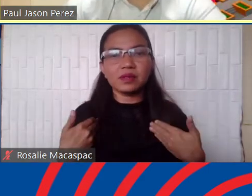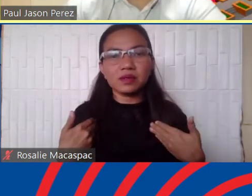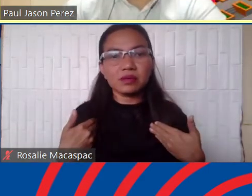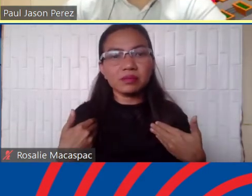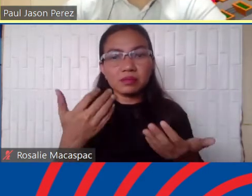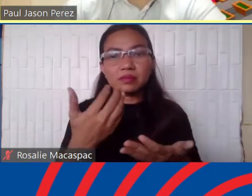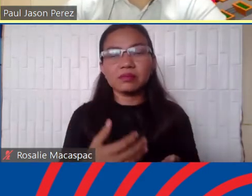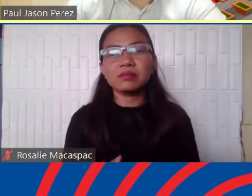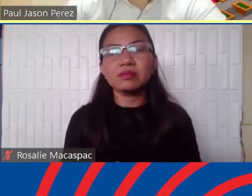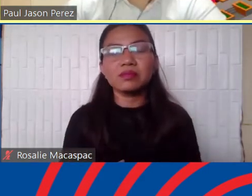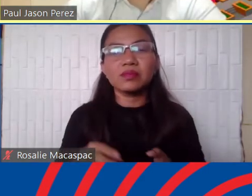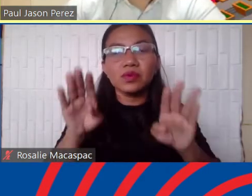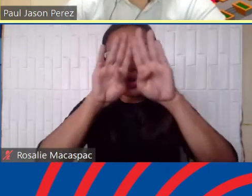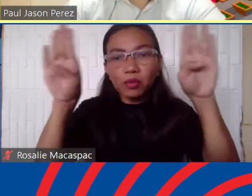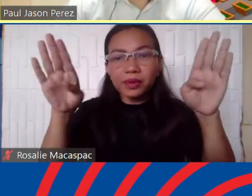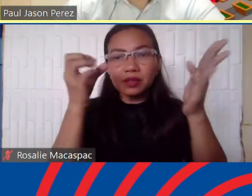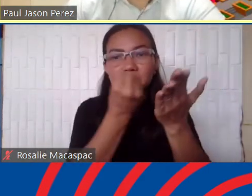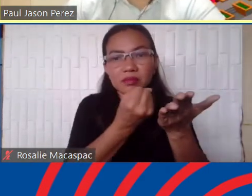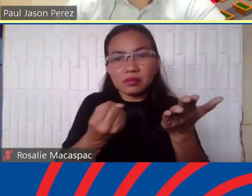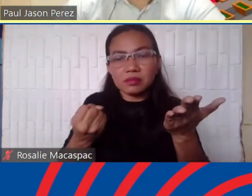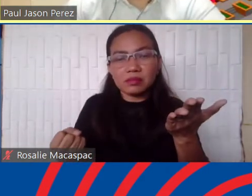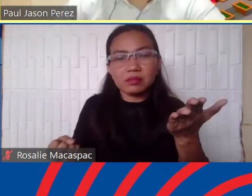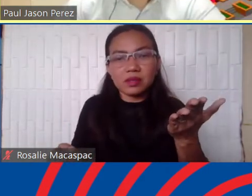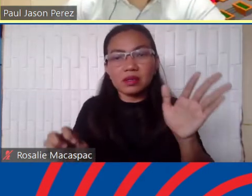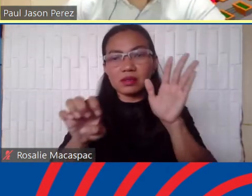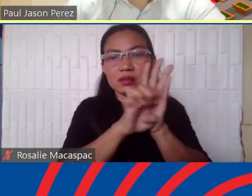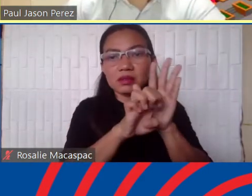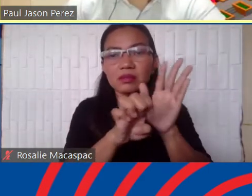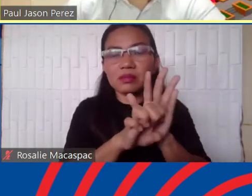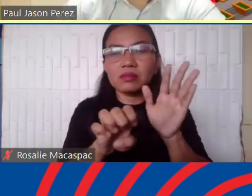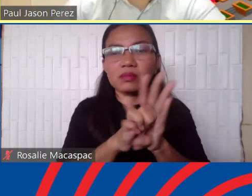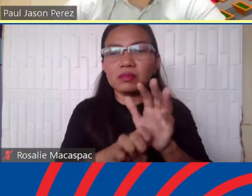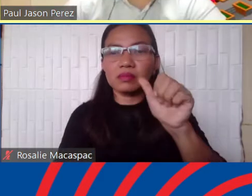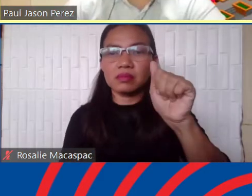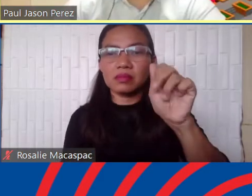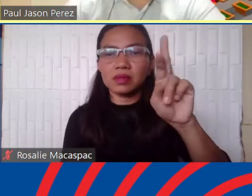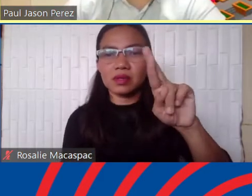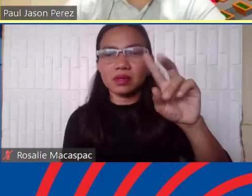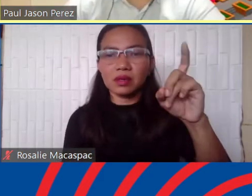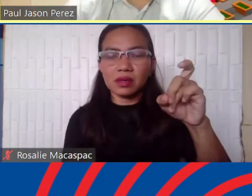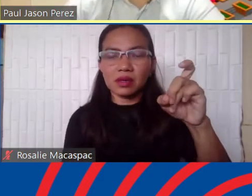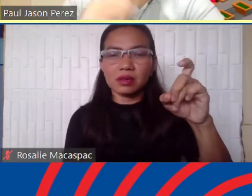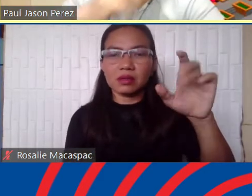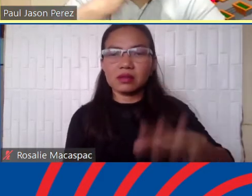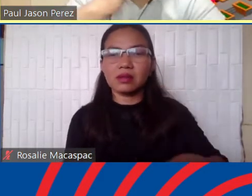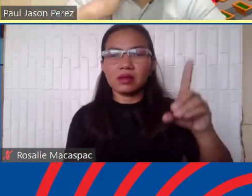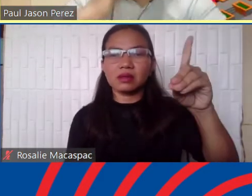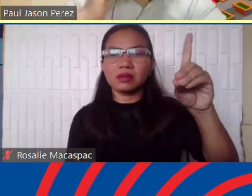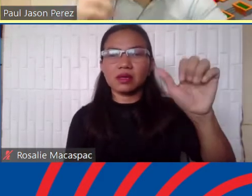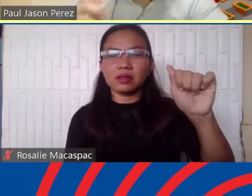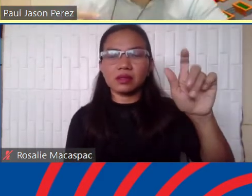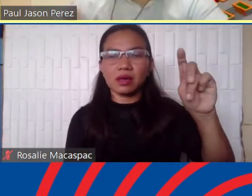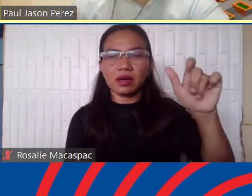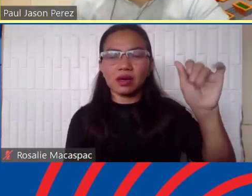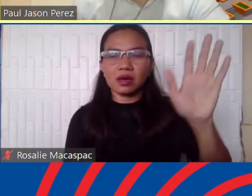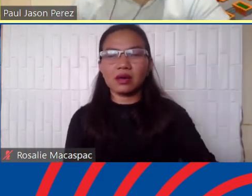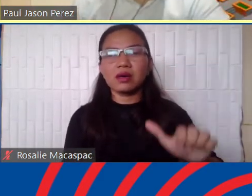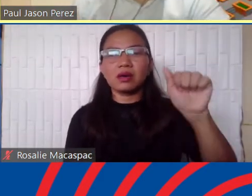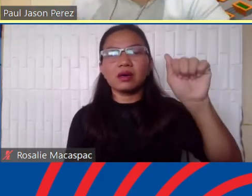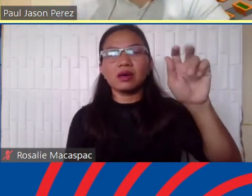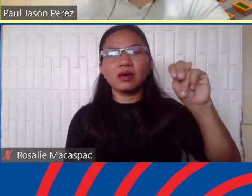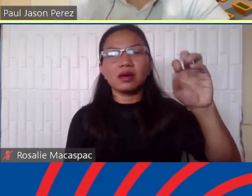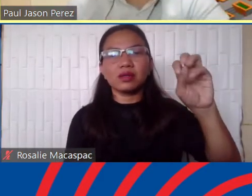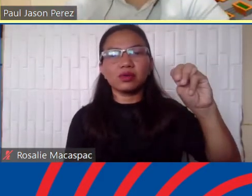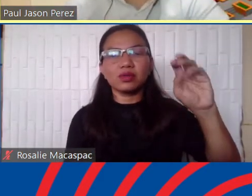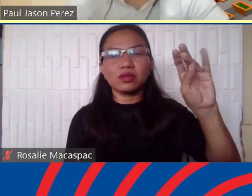free, open source. Like, for example, there's the ARX data anonymization tool. And then again, if you're